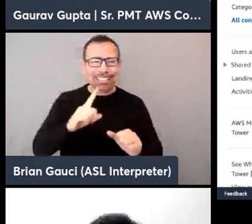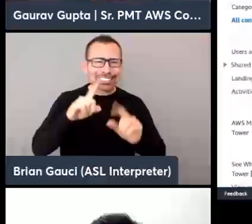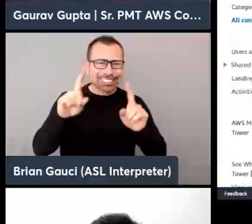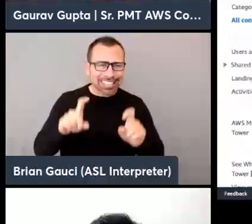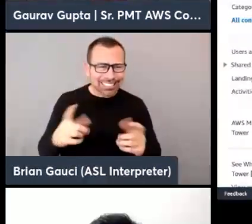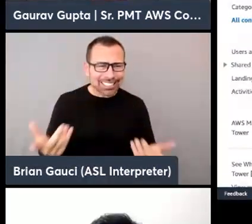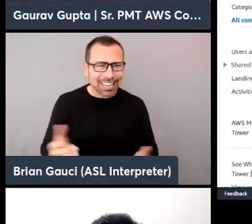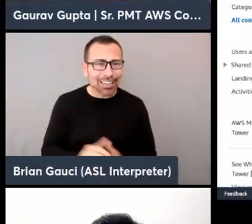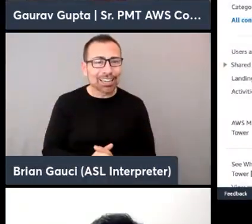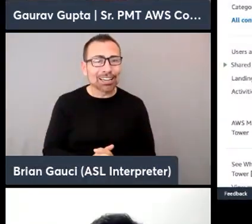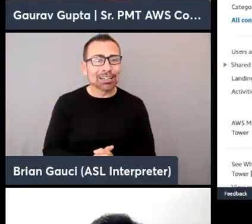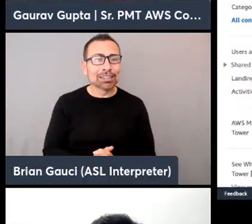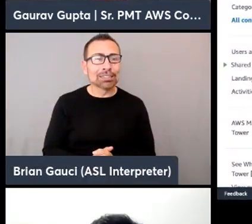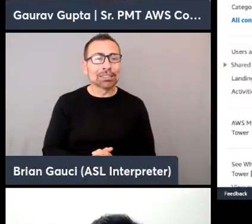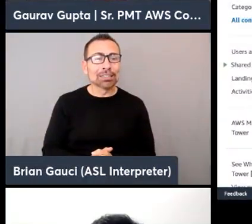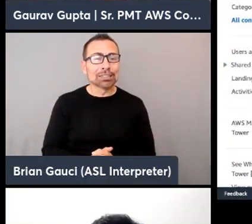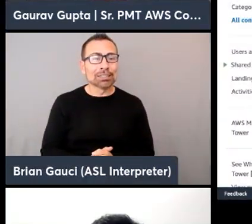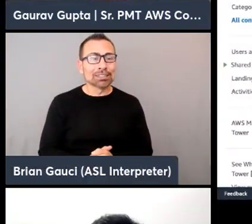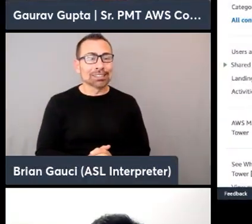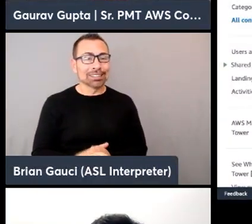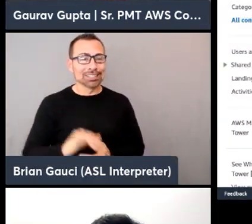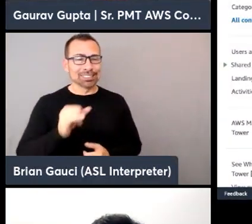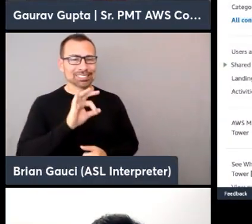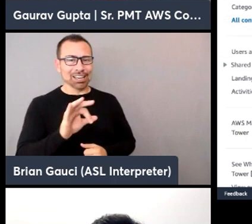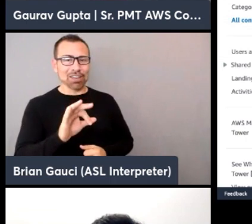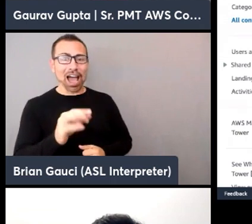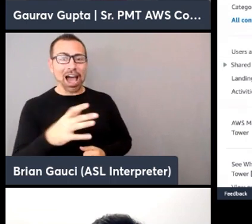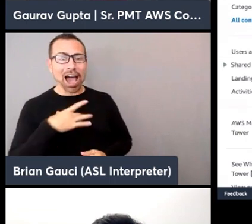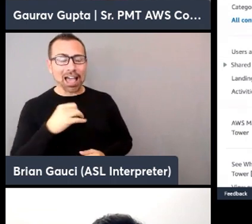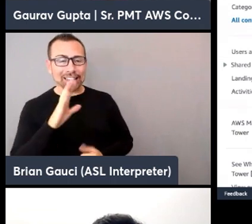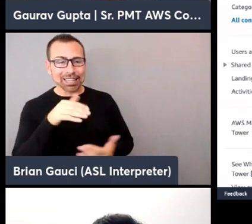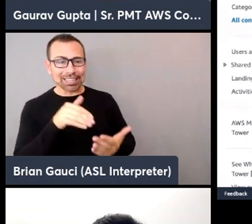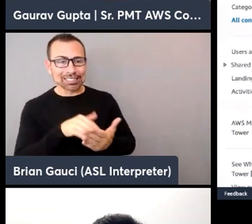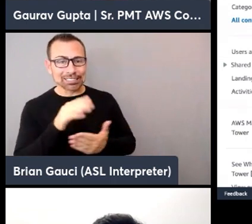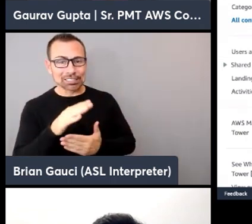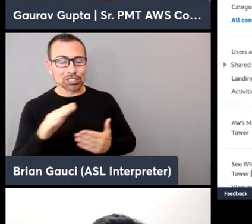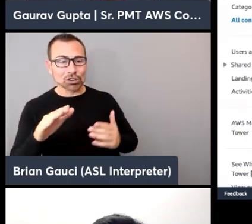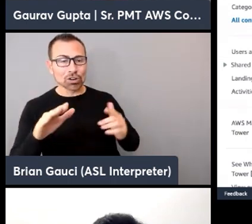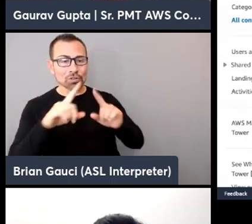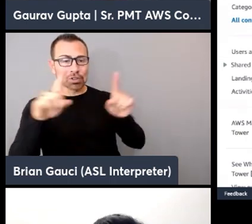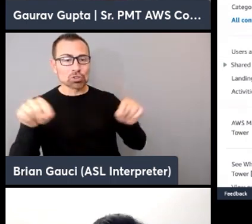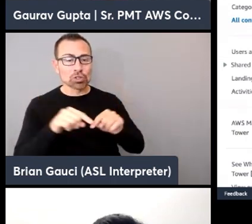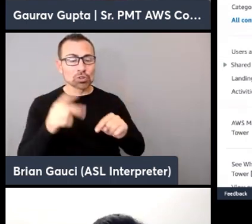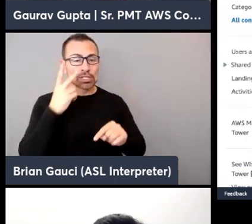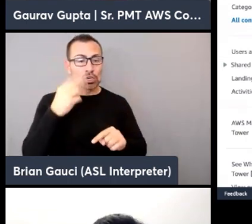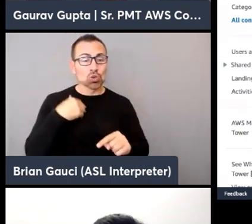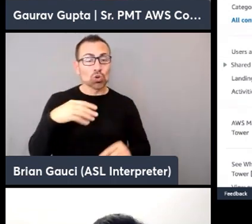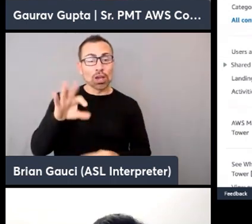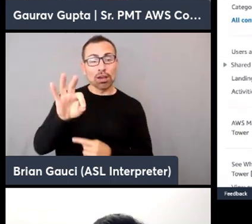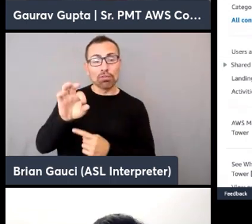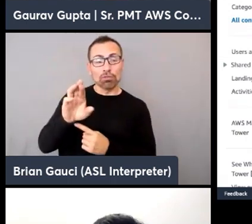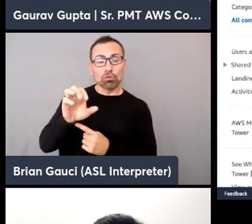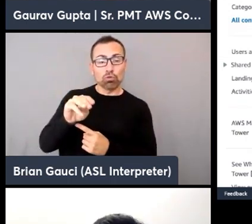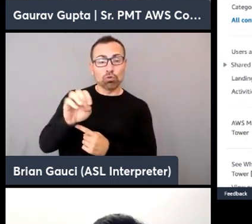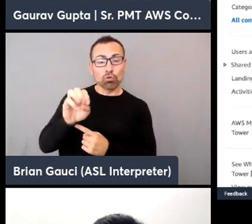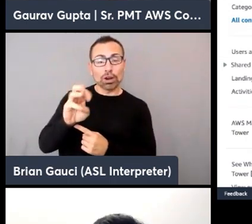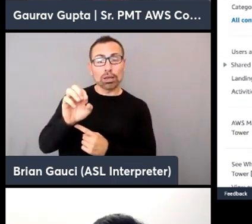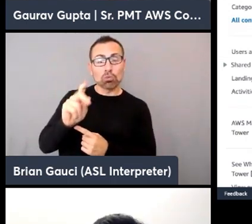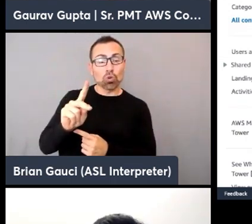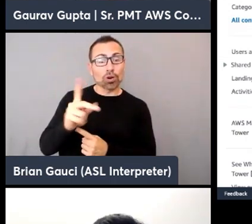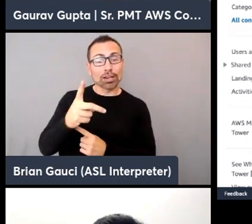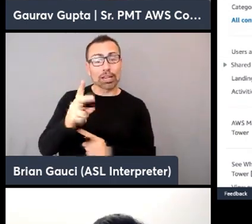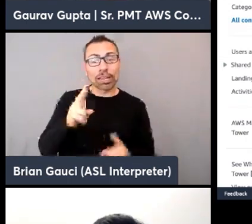Yep. Yeah, and Gaurav, and I like right in the center of the screen there, you can see for this control, you have framework, and it looks like this applies to